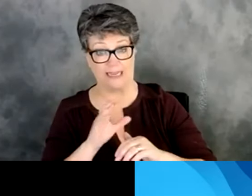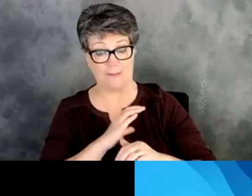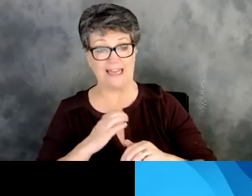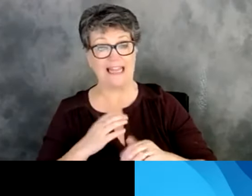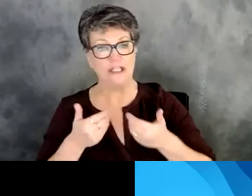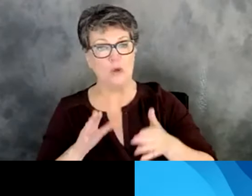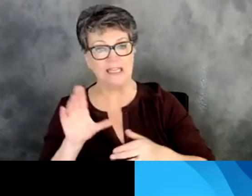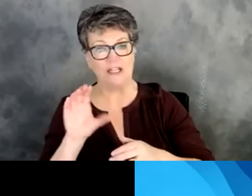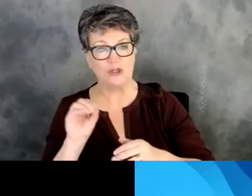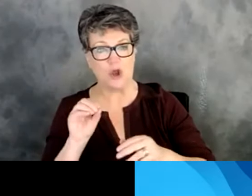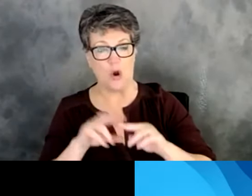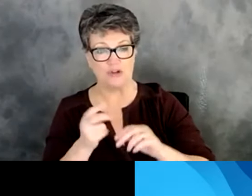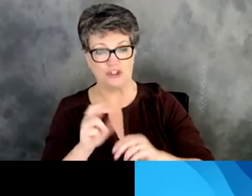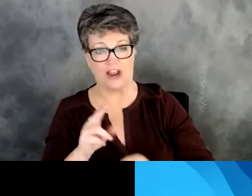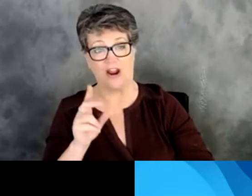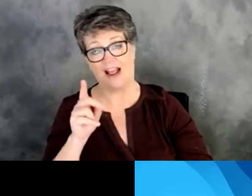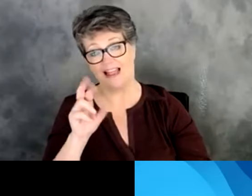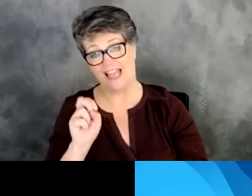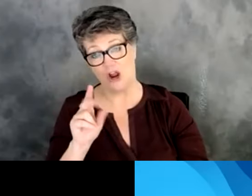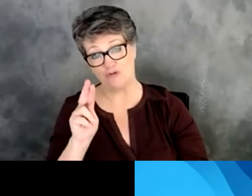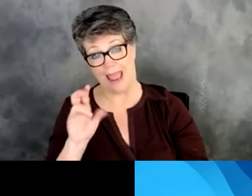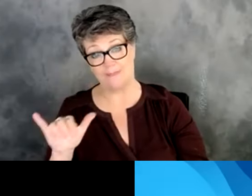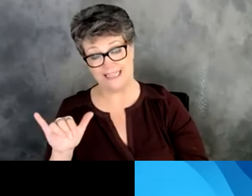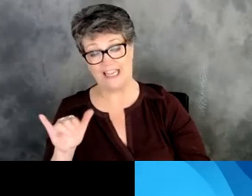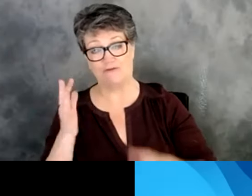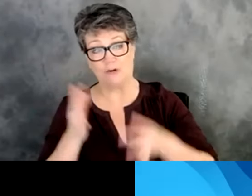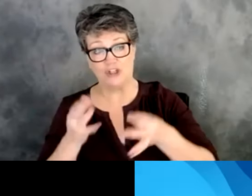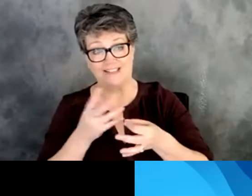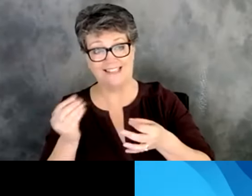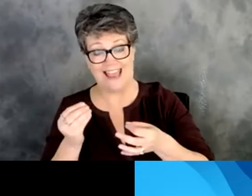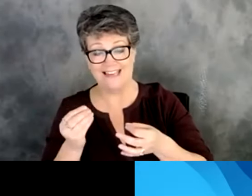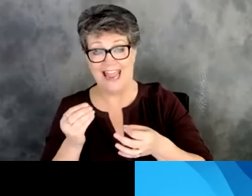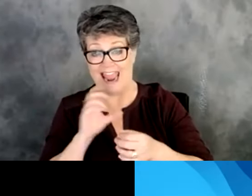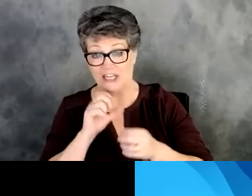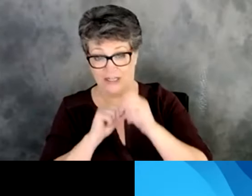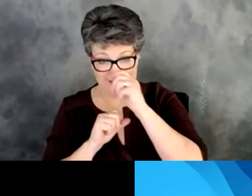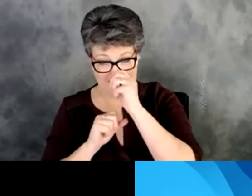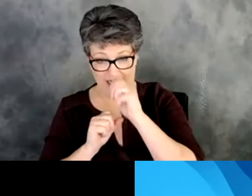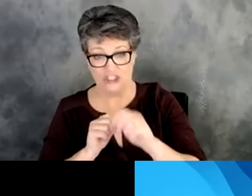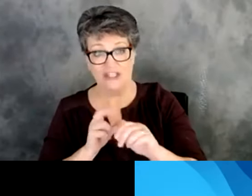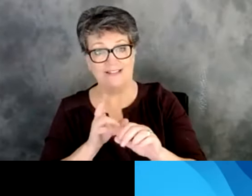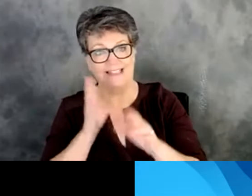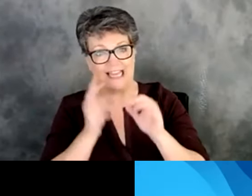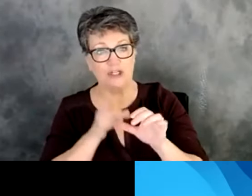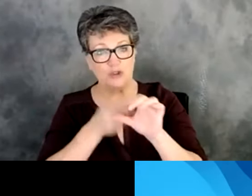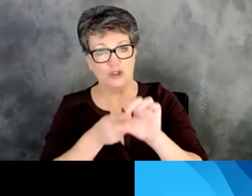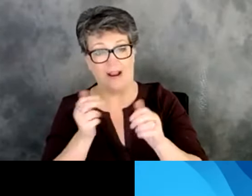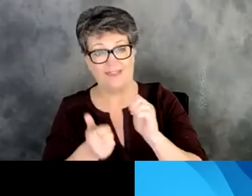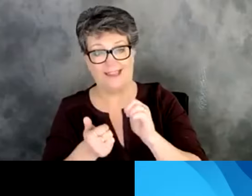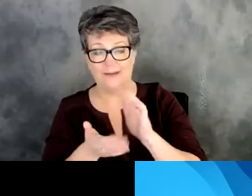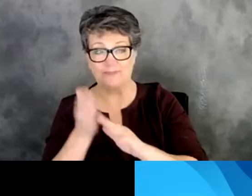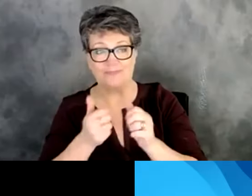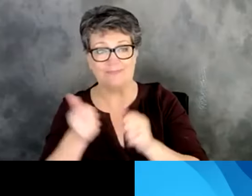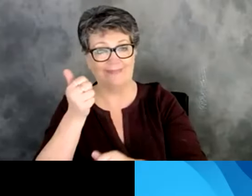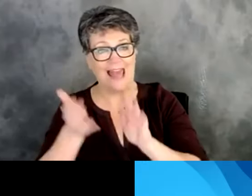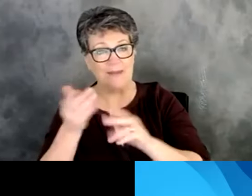co-chair, Claire Ramsey from Justice and Aging, because she has decided to join the administration and come into the Department of